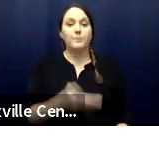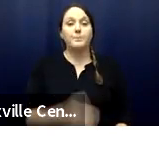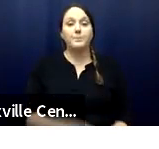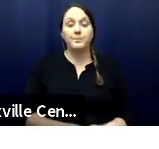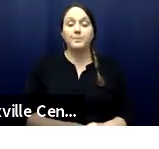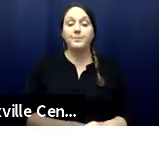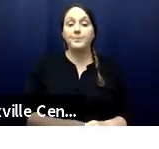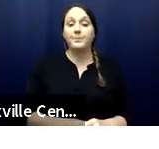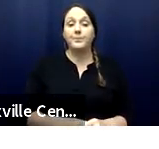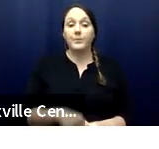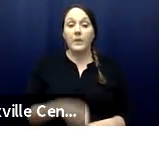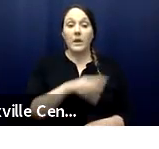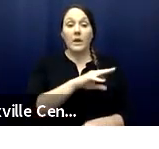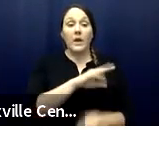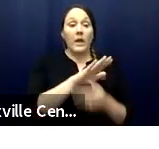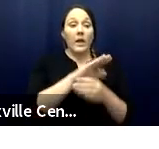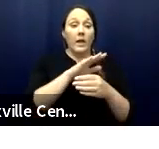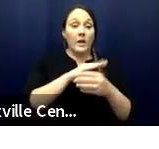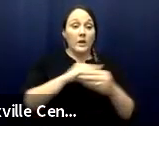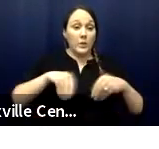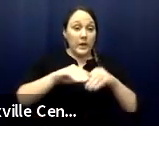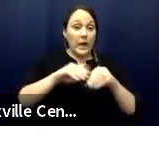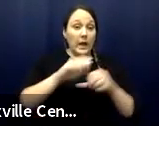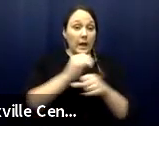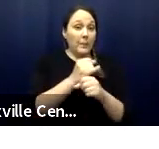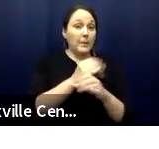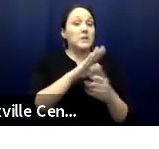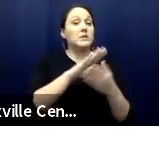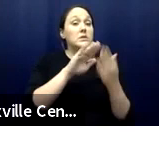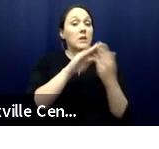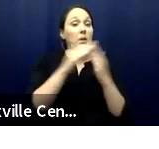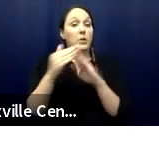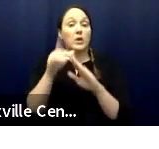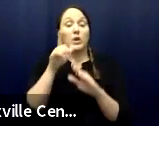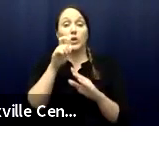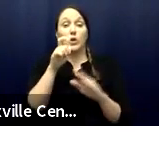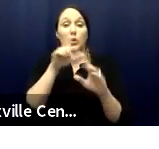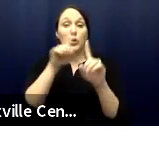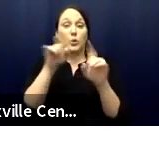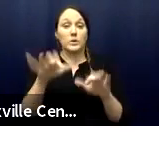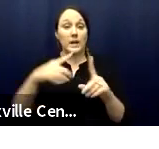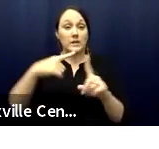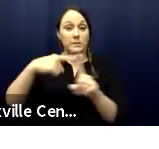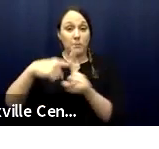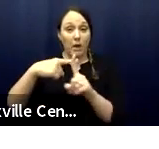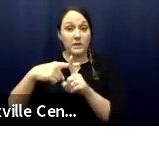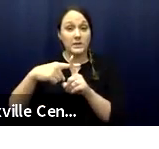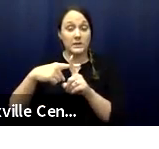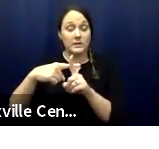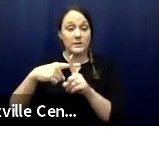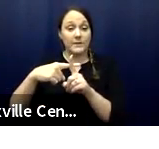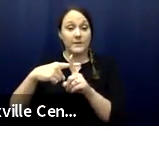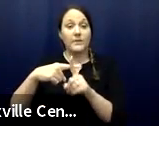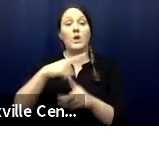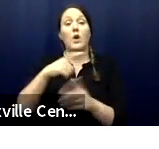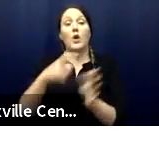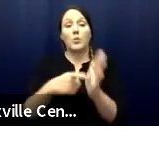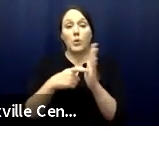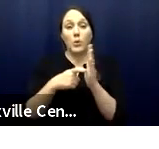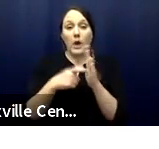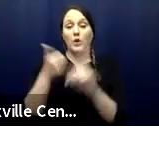Members of our campus community who test positive for the virus are required to